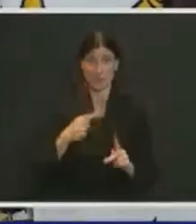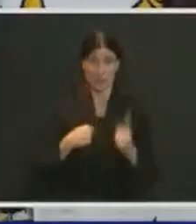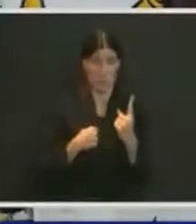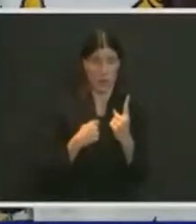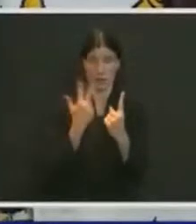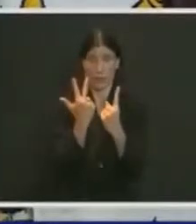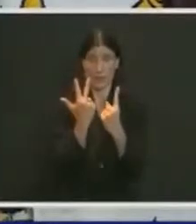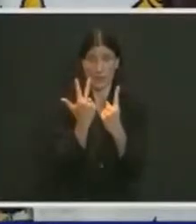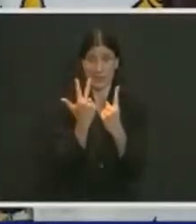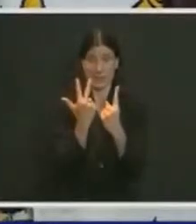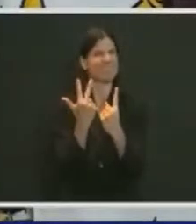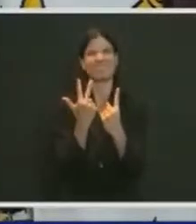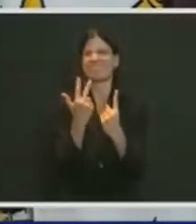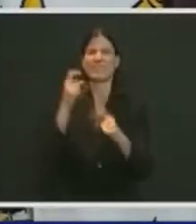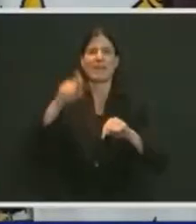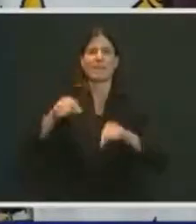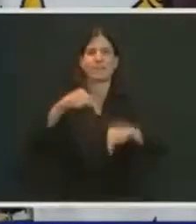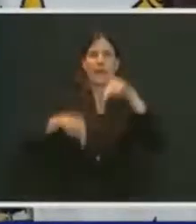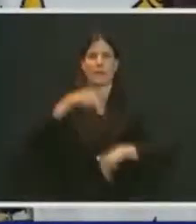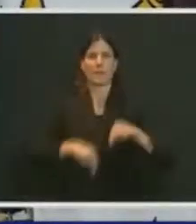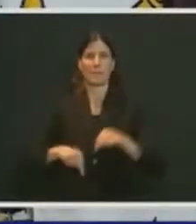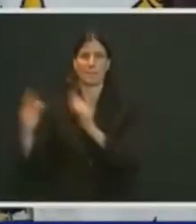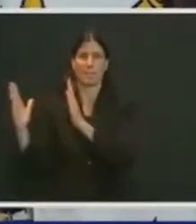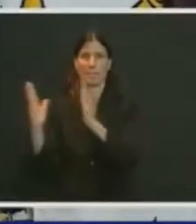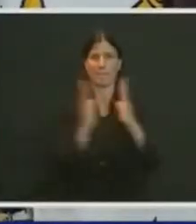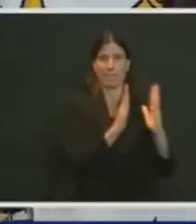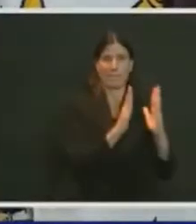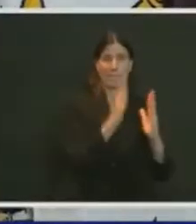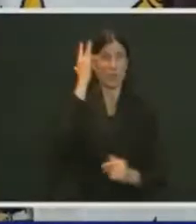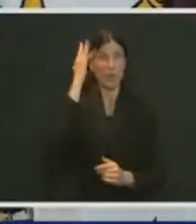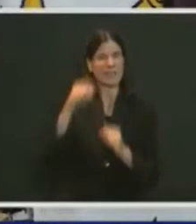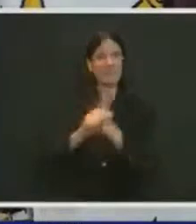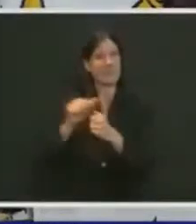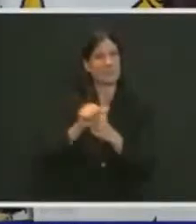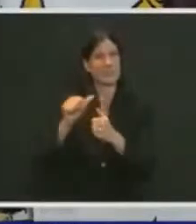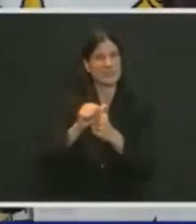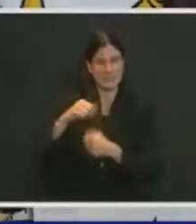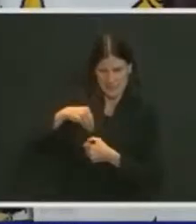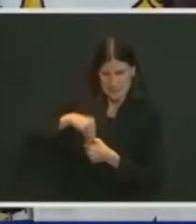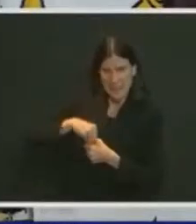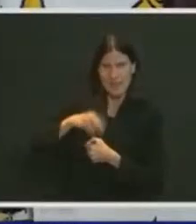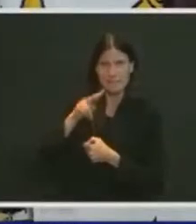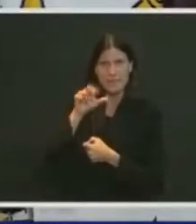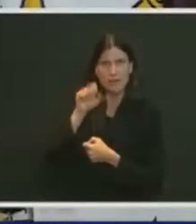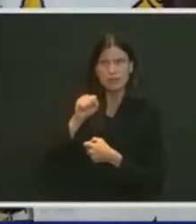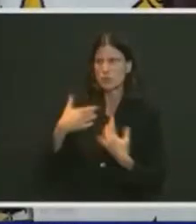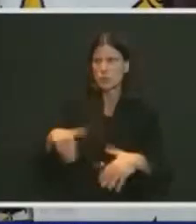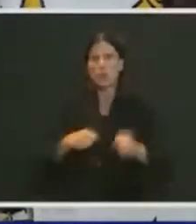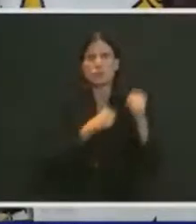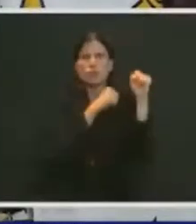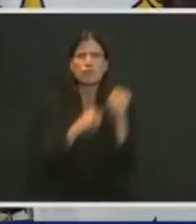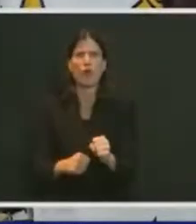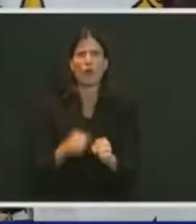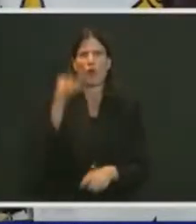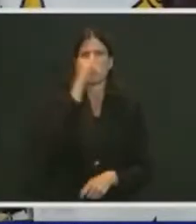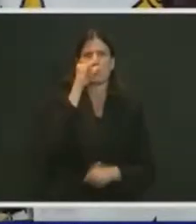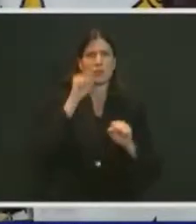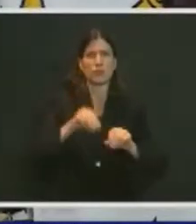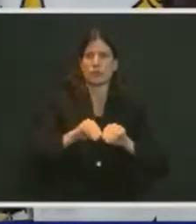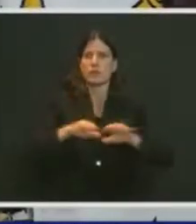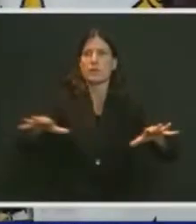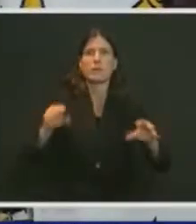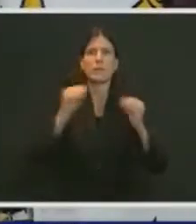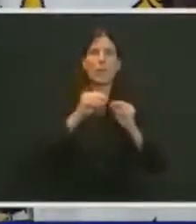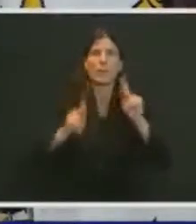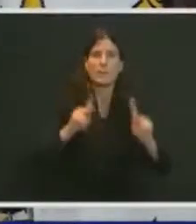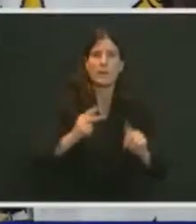person is infecting 3 other people. And we estimate that, in March, we were at an